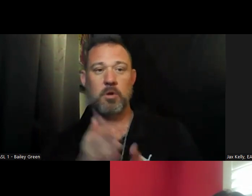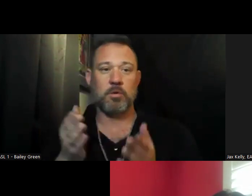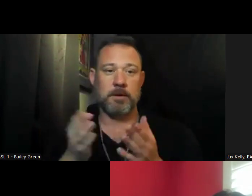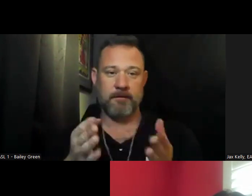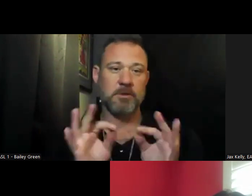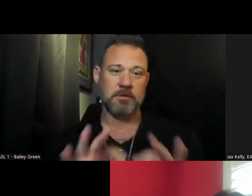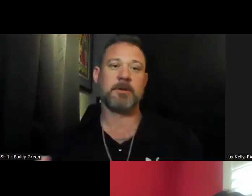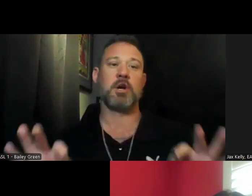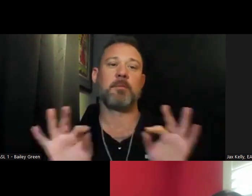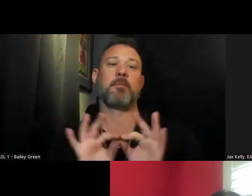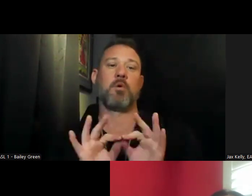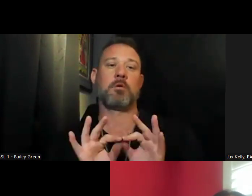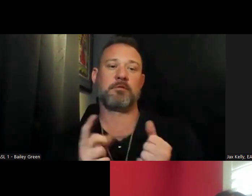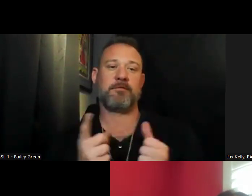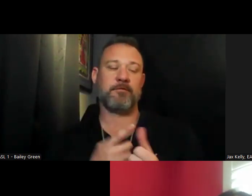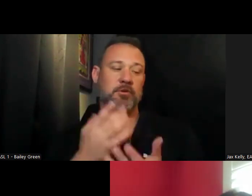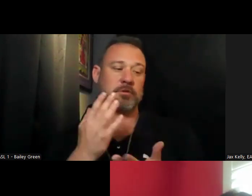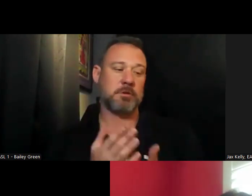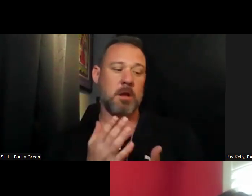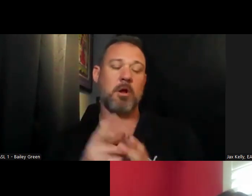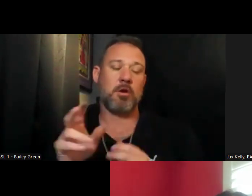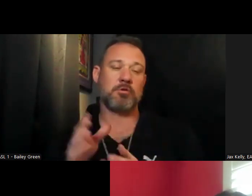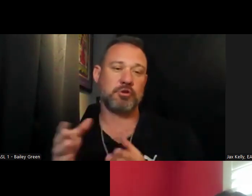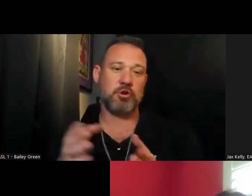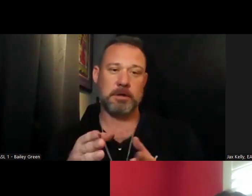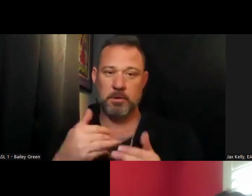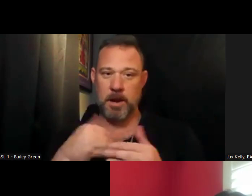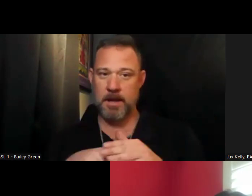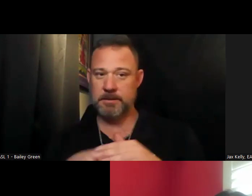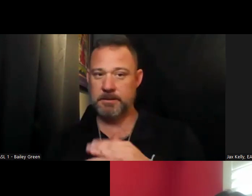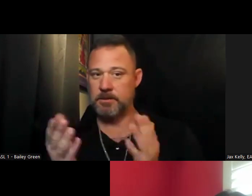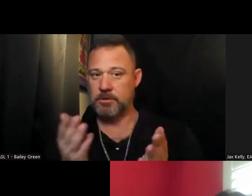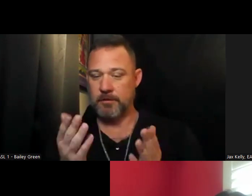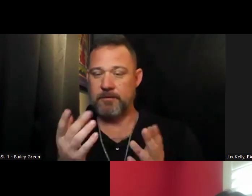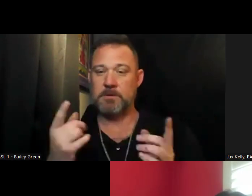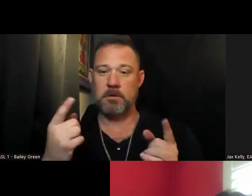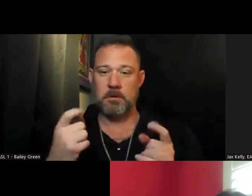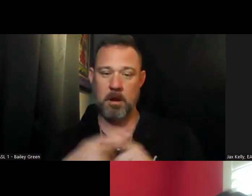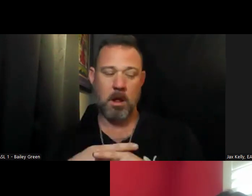super important. It is the first stop on really a journey to access services and really complicated